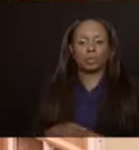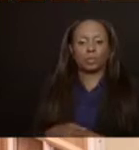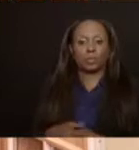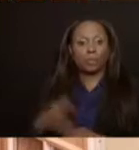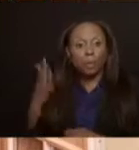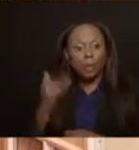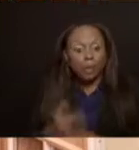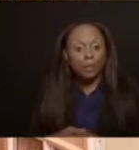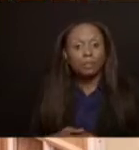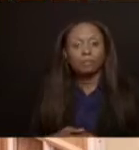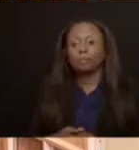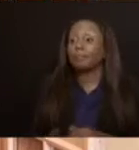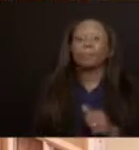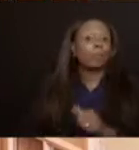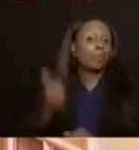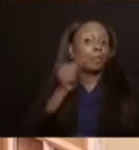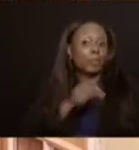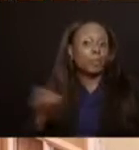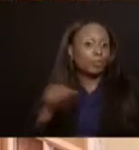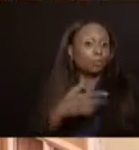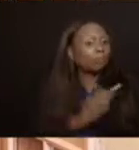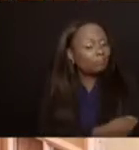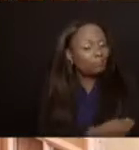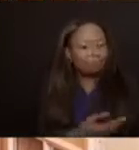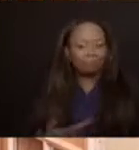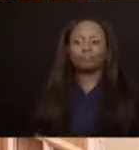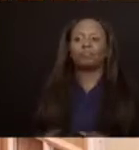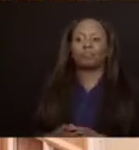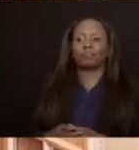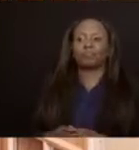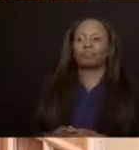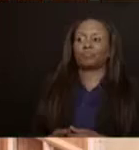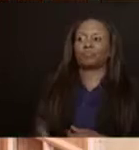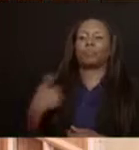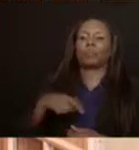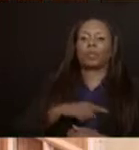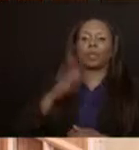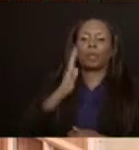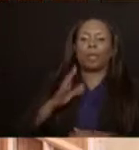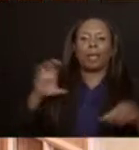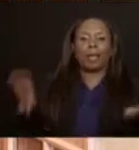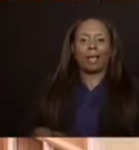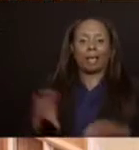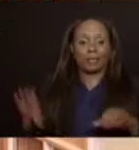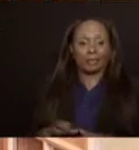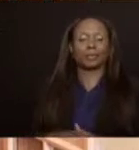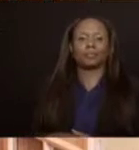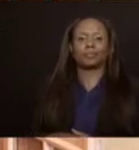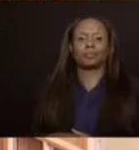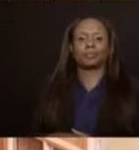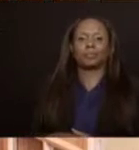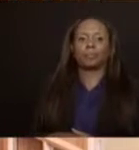spoken. And as our government, we therefore are now going to take the actions. The Ministry of Health